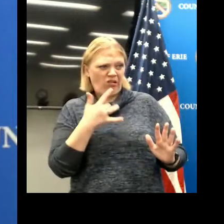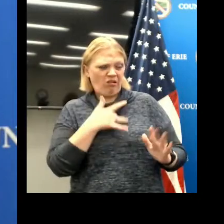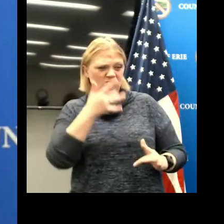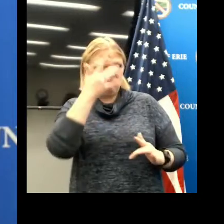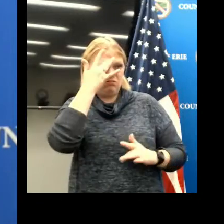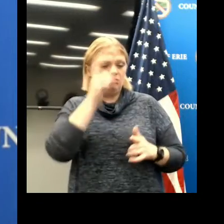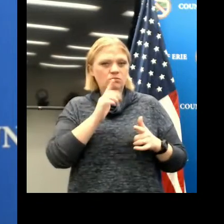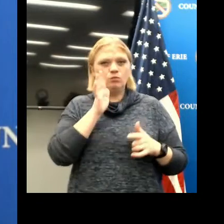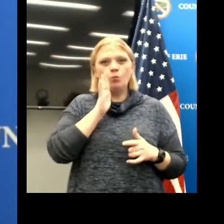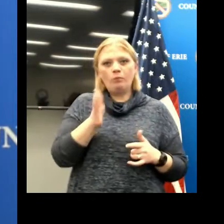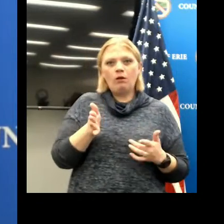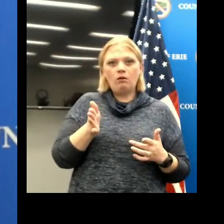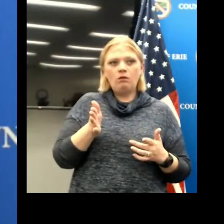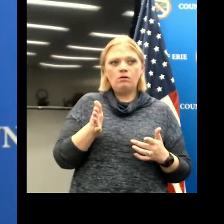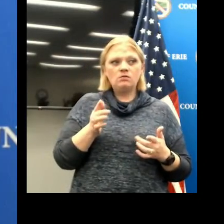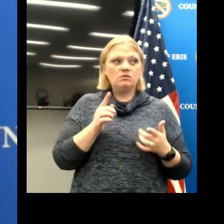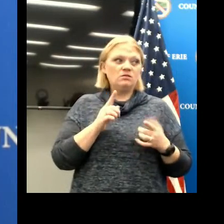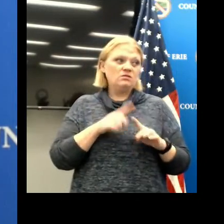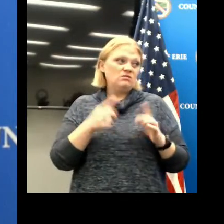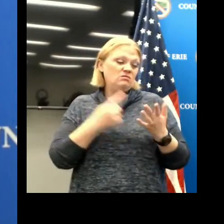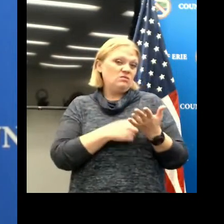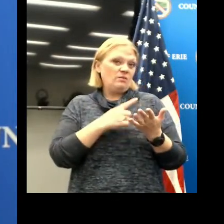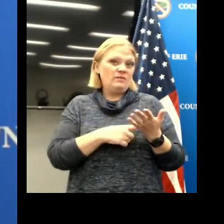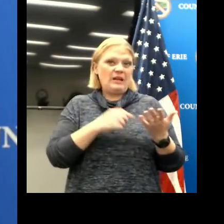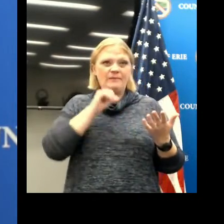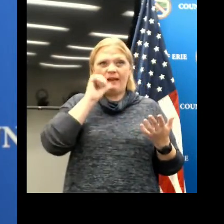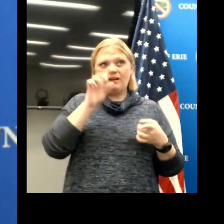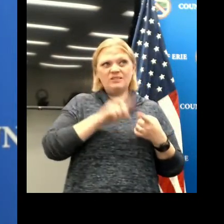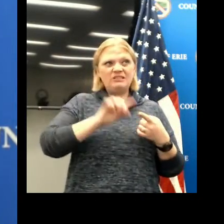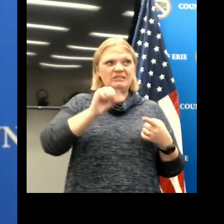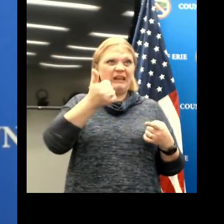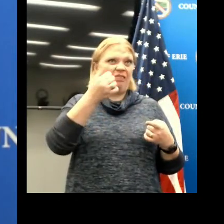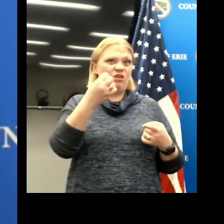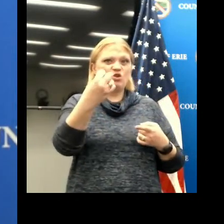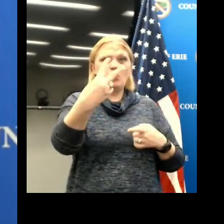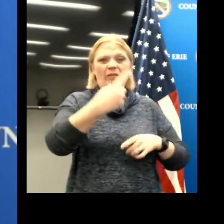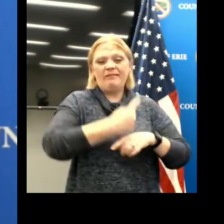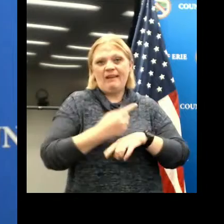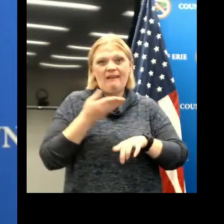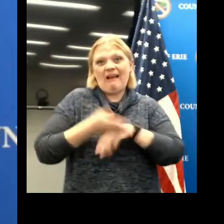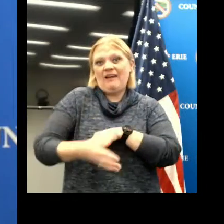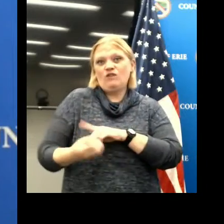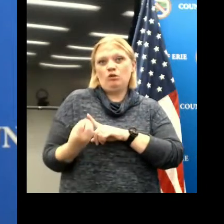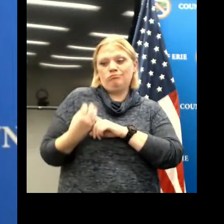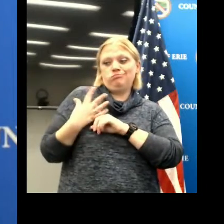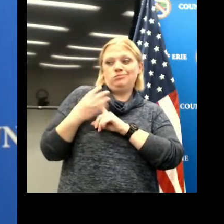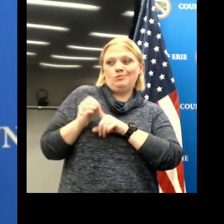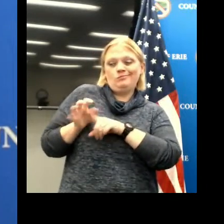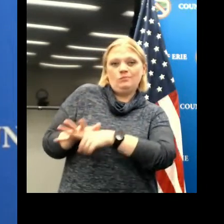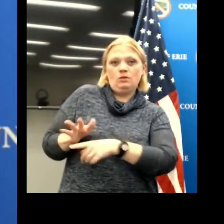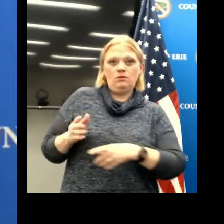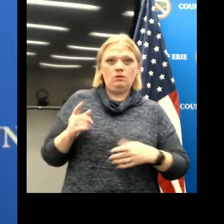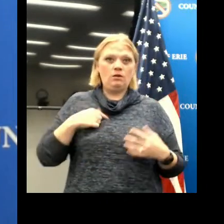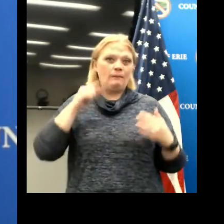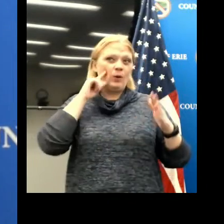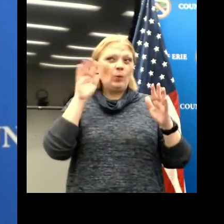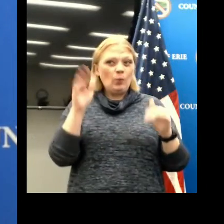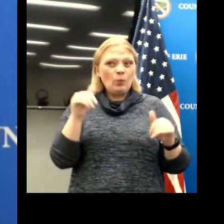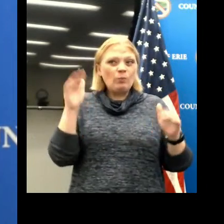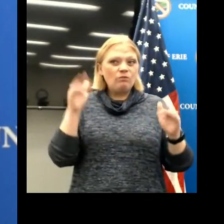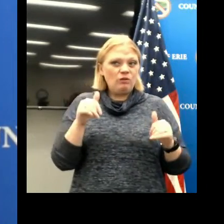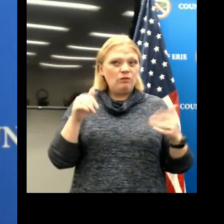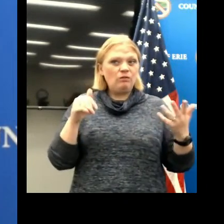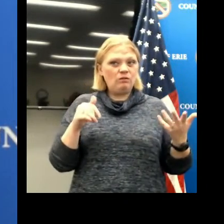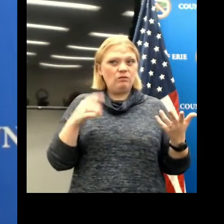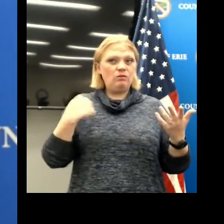only case. There are individuals who don't show symptoms until the 10th or 12th day of exposure. So I'm hopeful that we